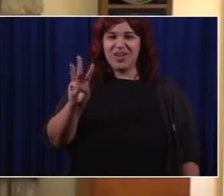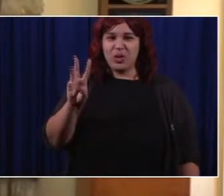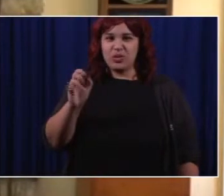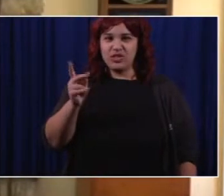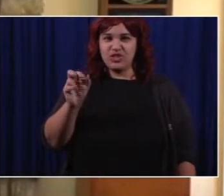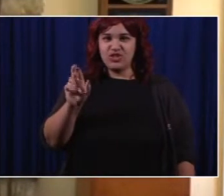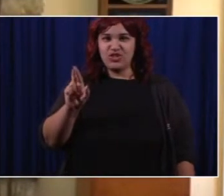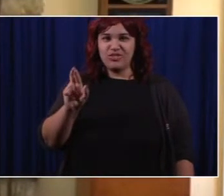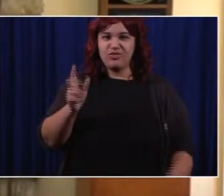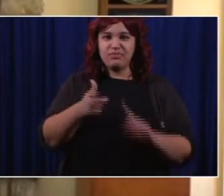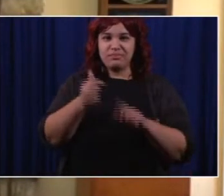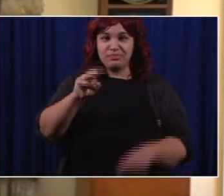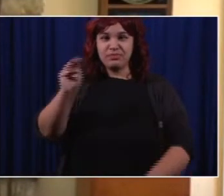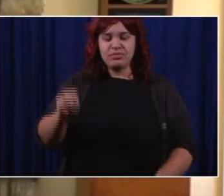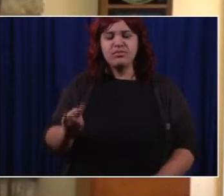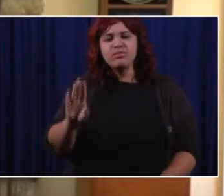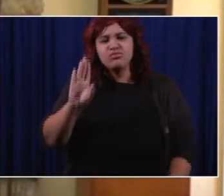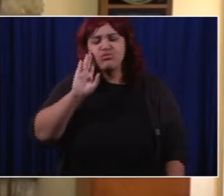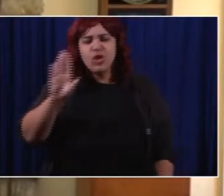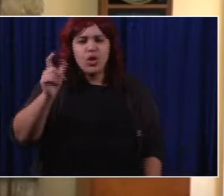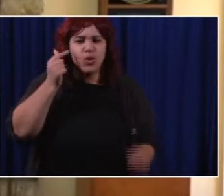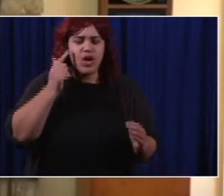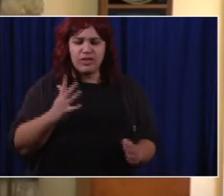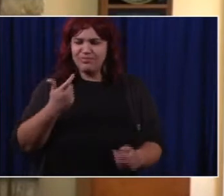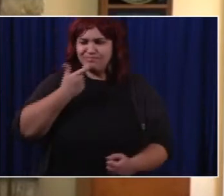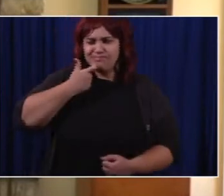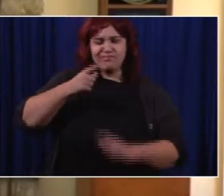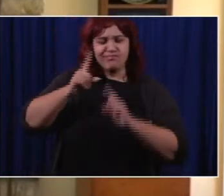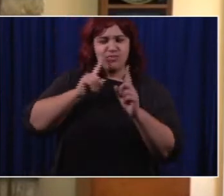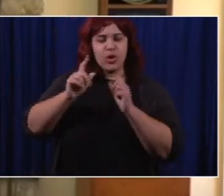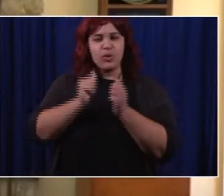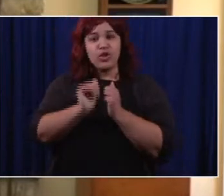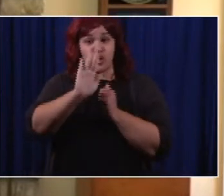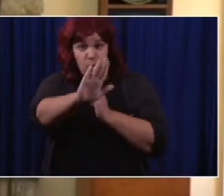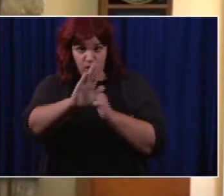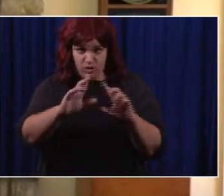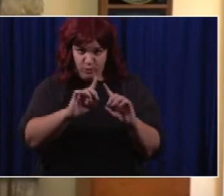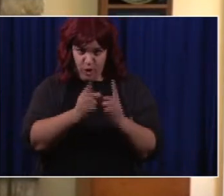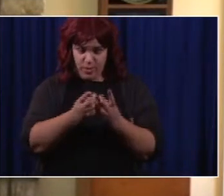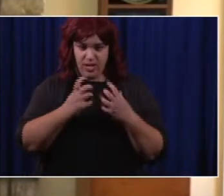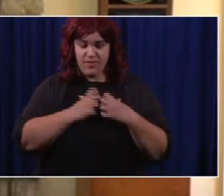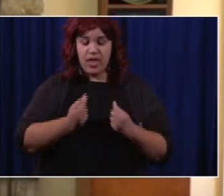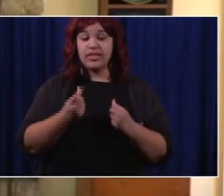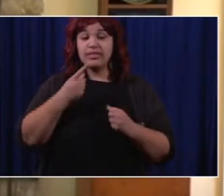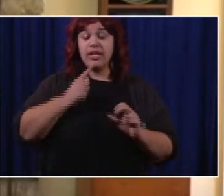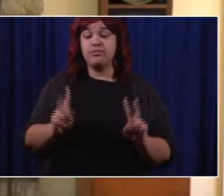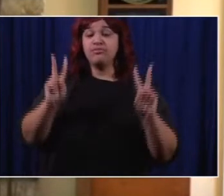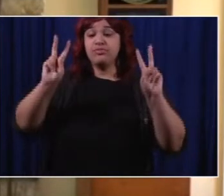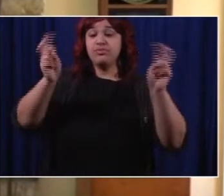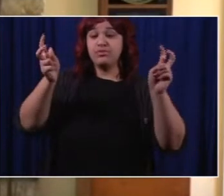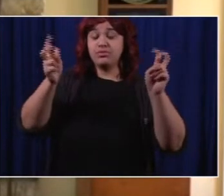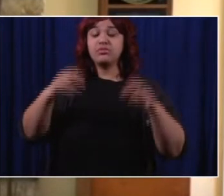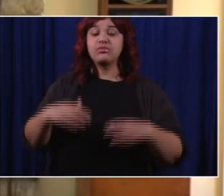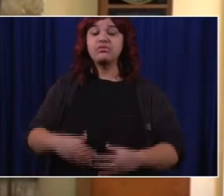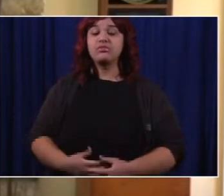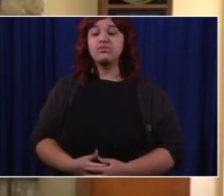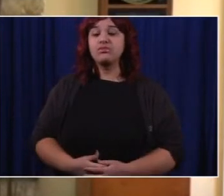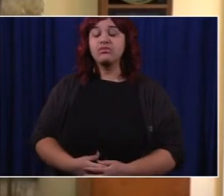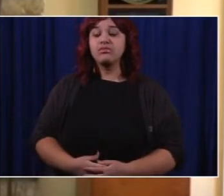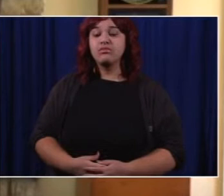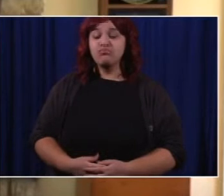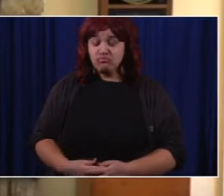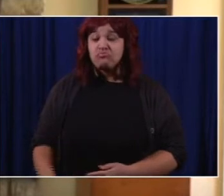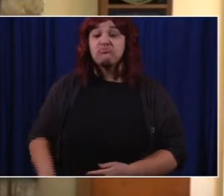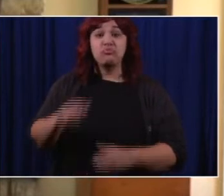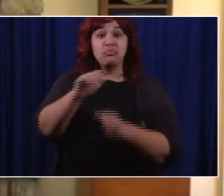with your Ohio Department of Health, we were told currently, quote, there are many fewer non-COVID respiratory illnesses